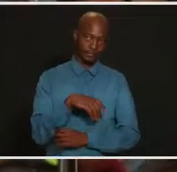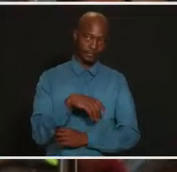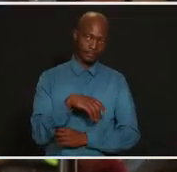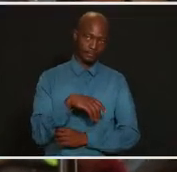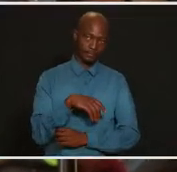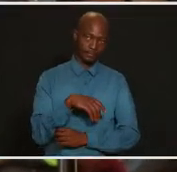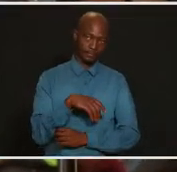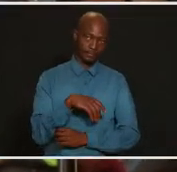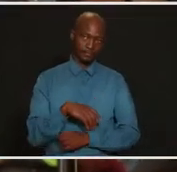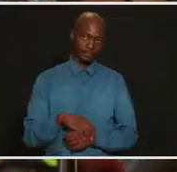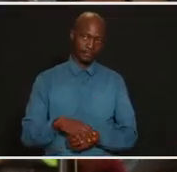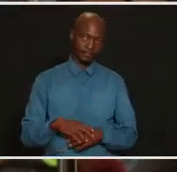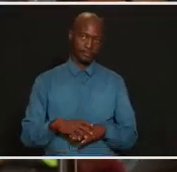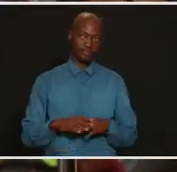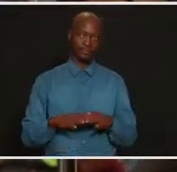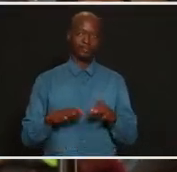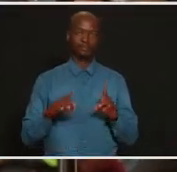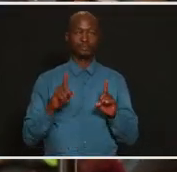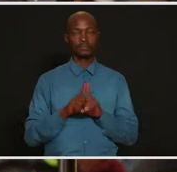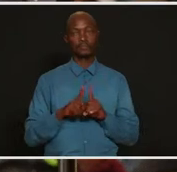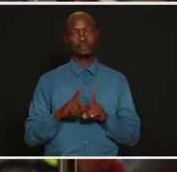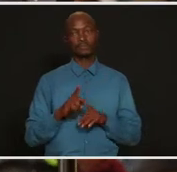as nascarp